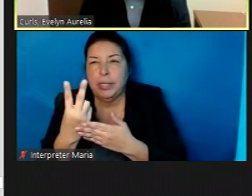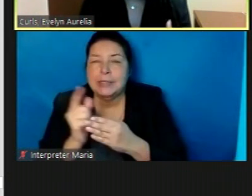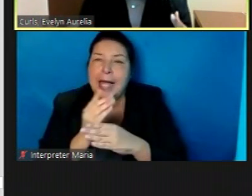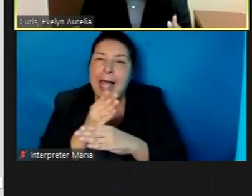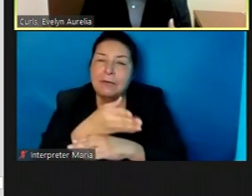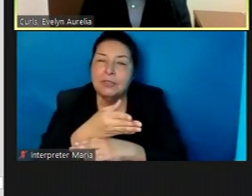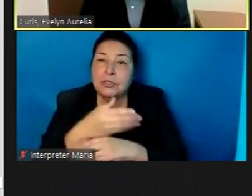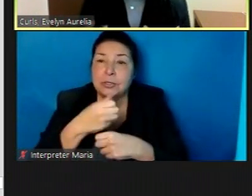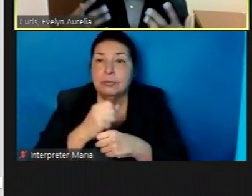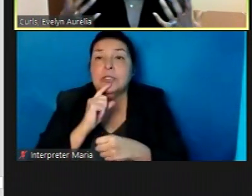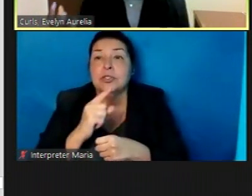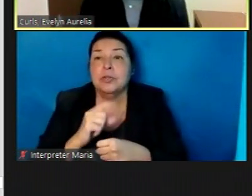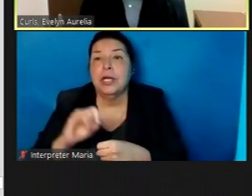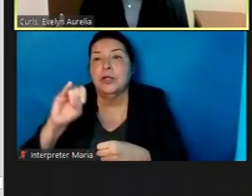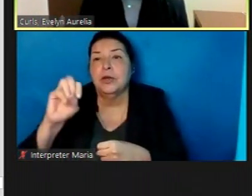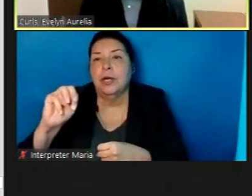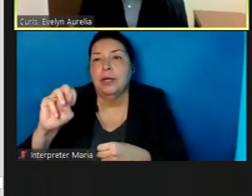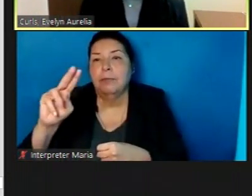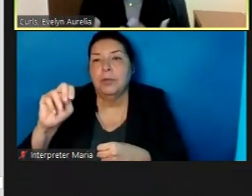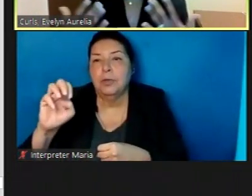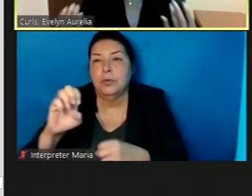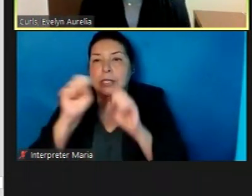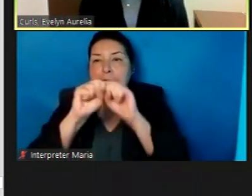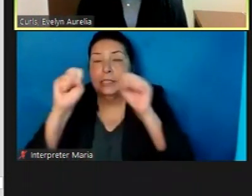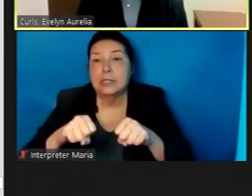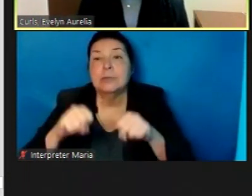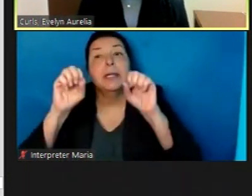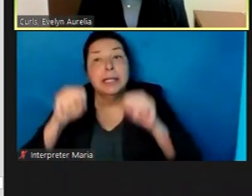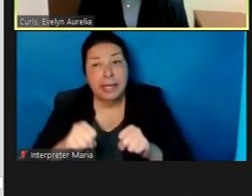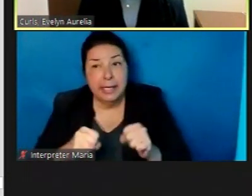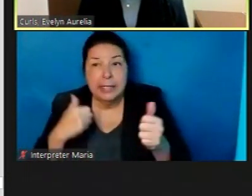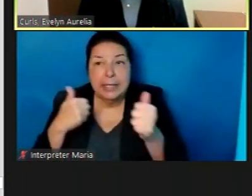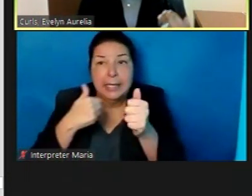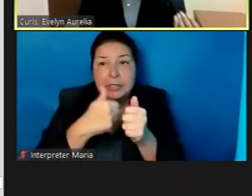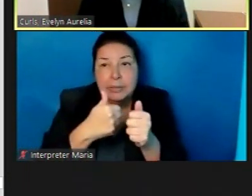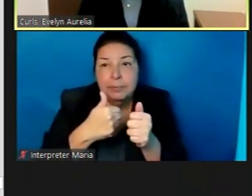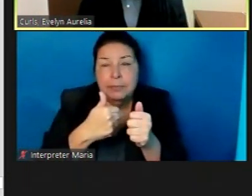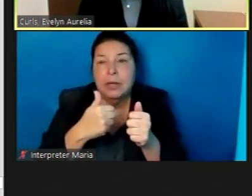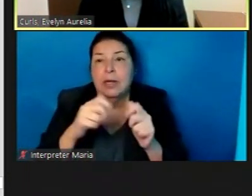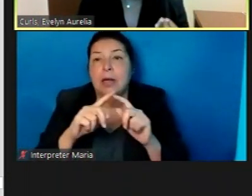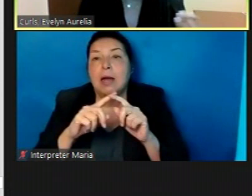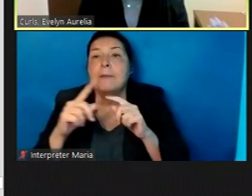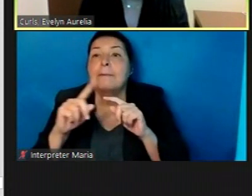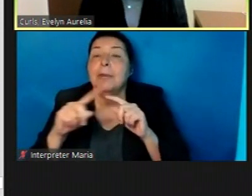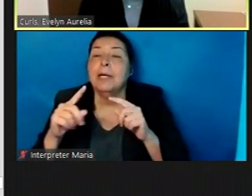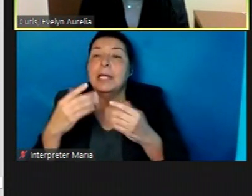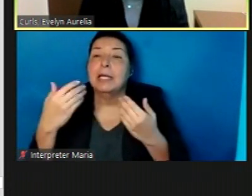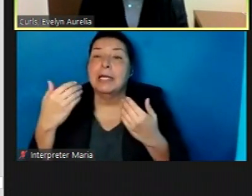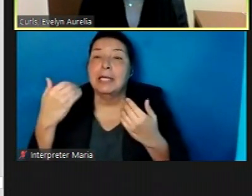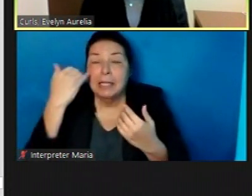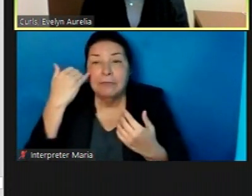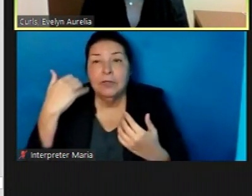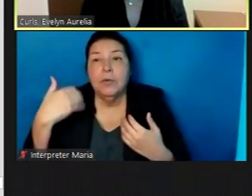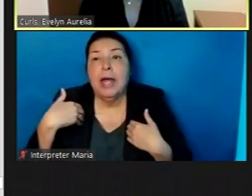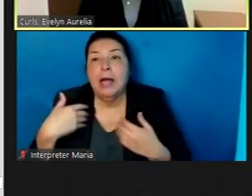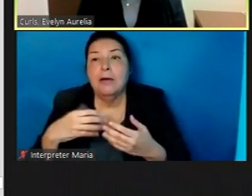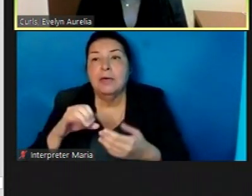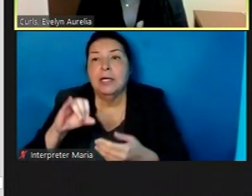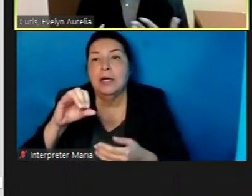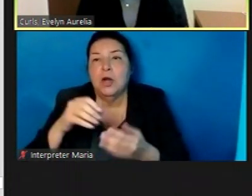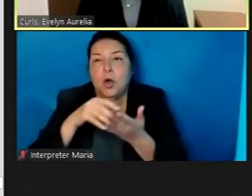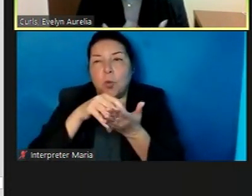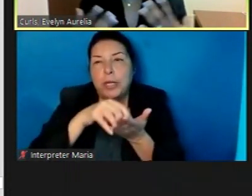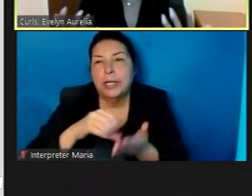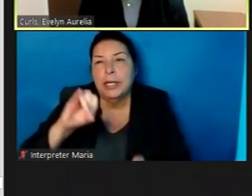your immune system has a chance to respond. But even if you have a weak immune system artificially, because we're giving you medication to weaken it,